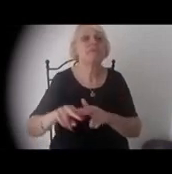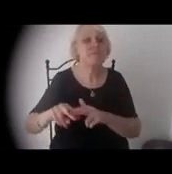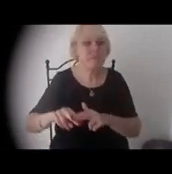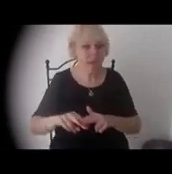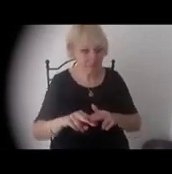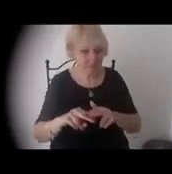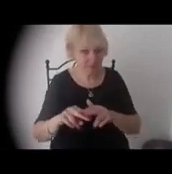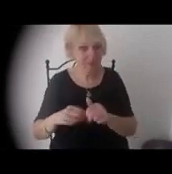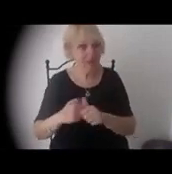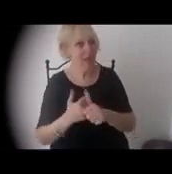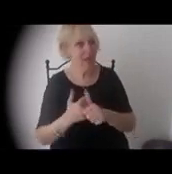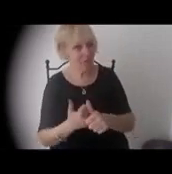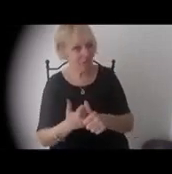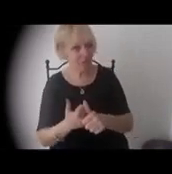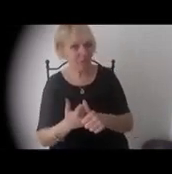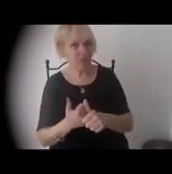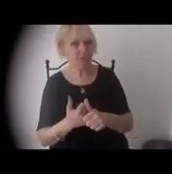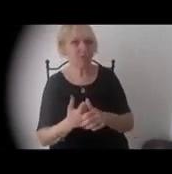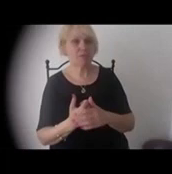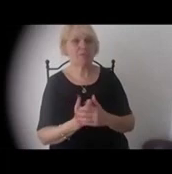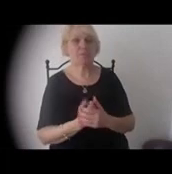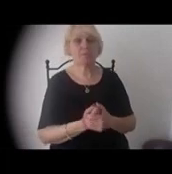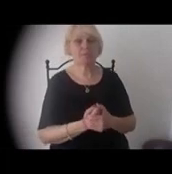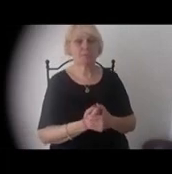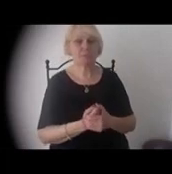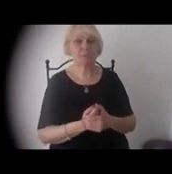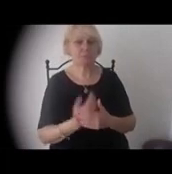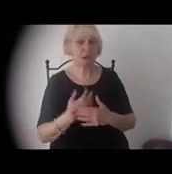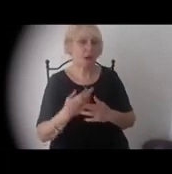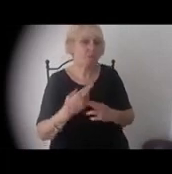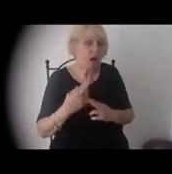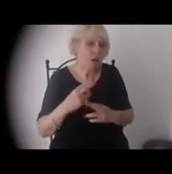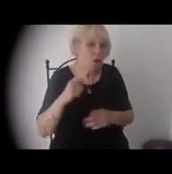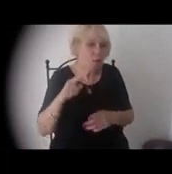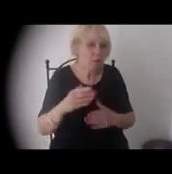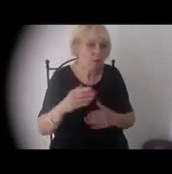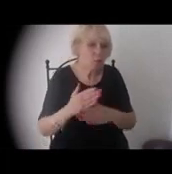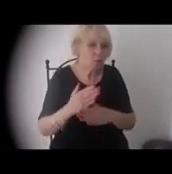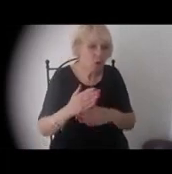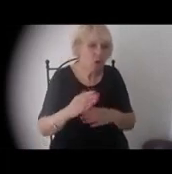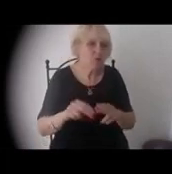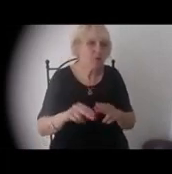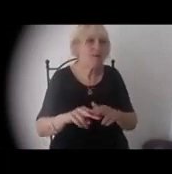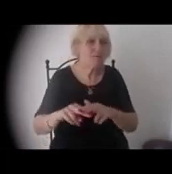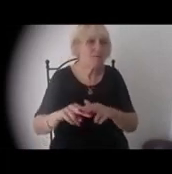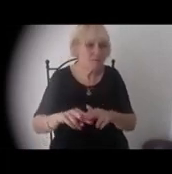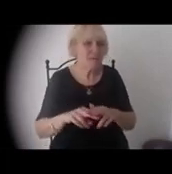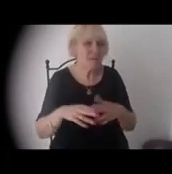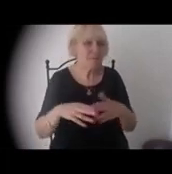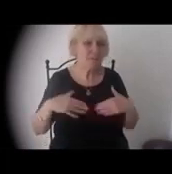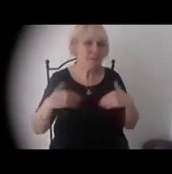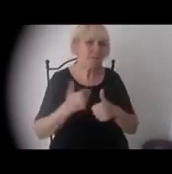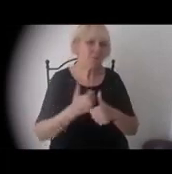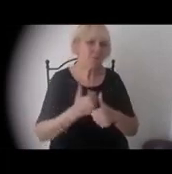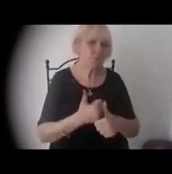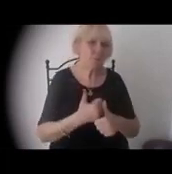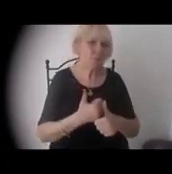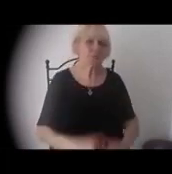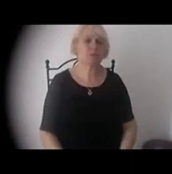or making things redundant. I hope that effect has been felt on the ground by families, but those are my initial